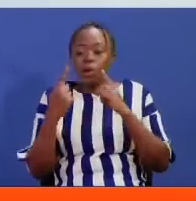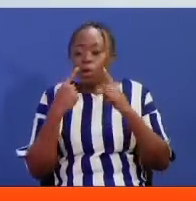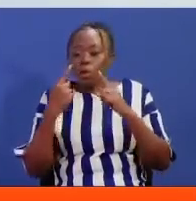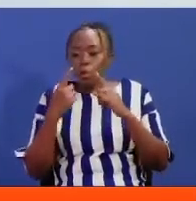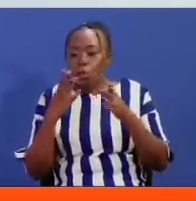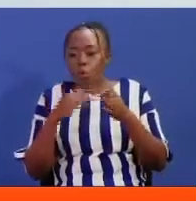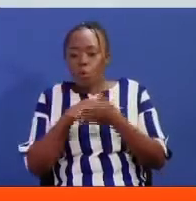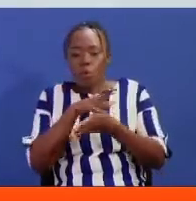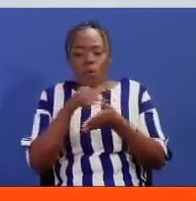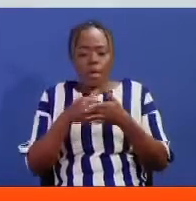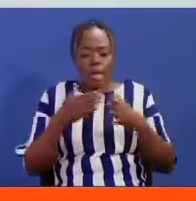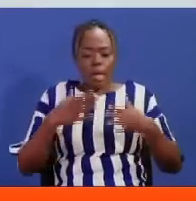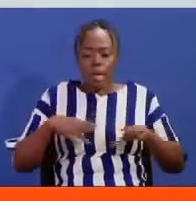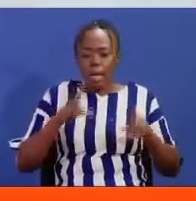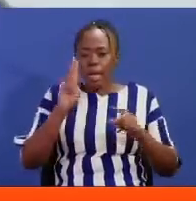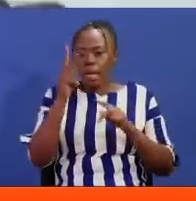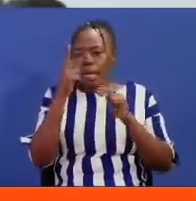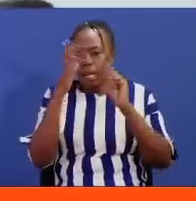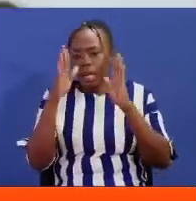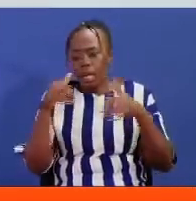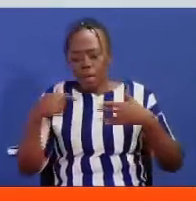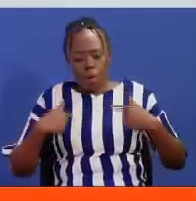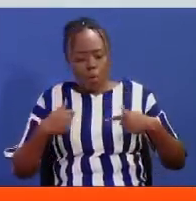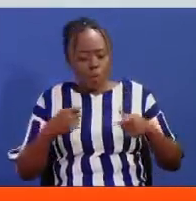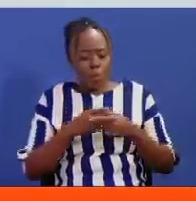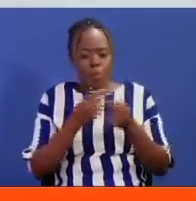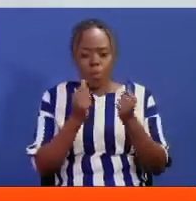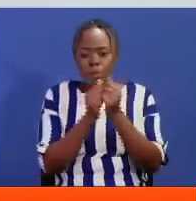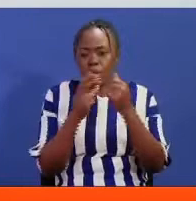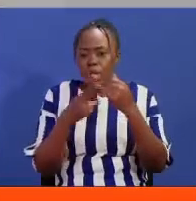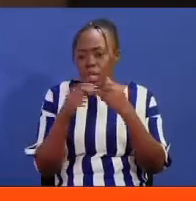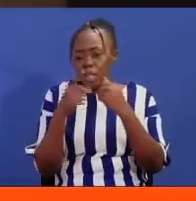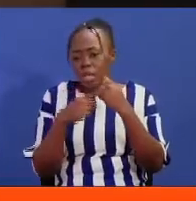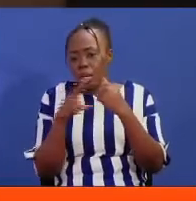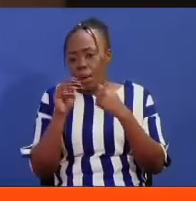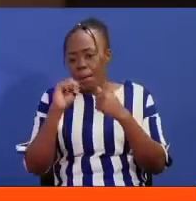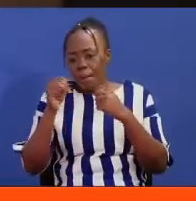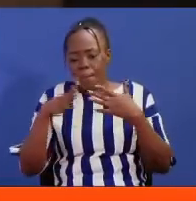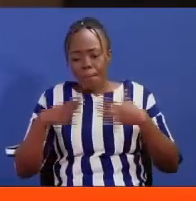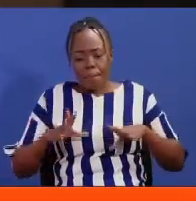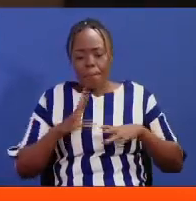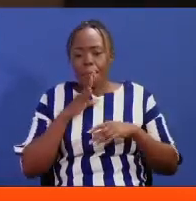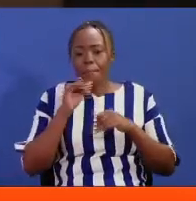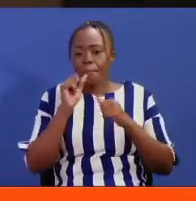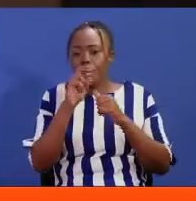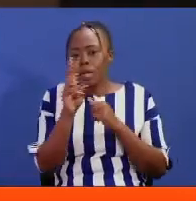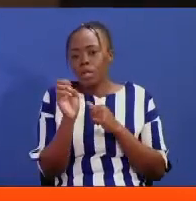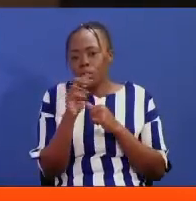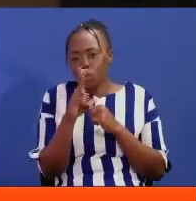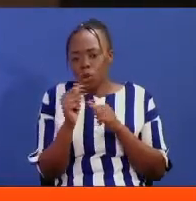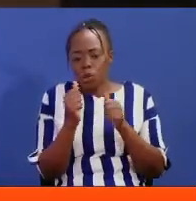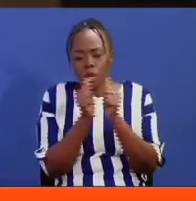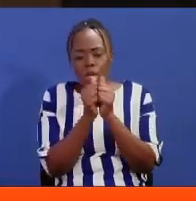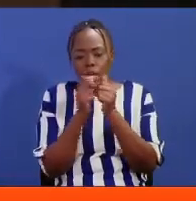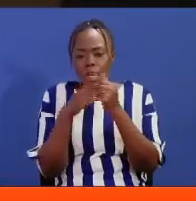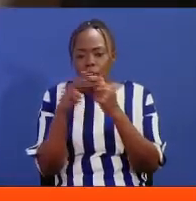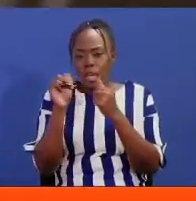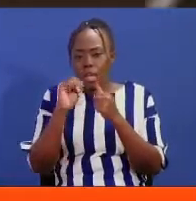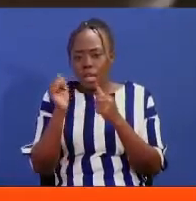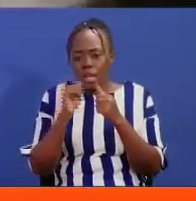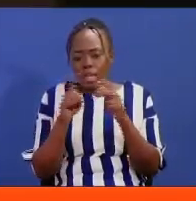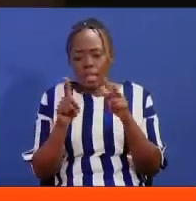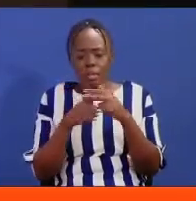the entire Kenyan adult population of 26 million people by mid-2022, with 10 million set to